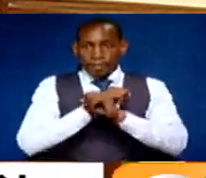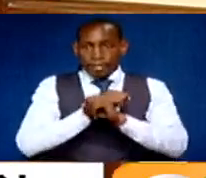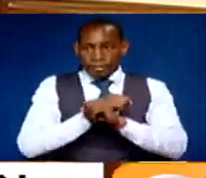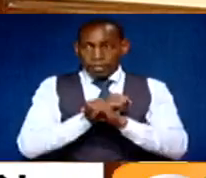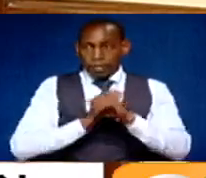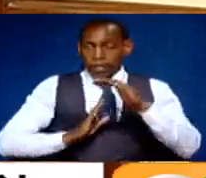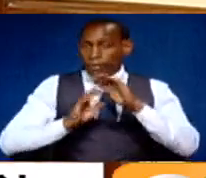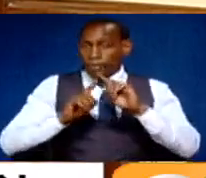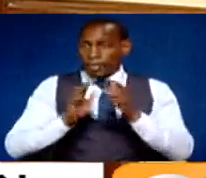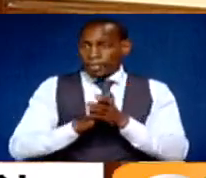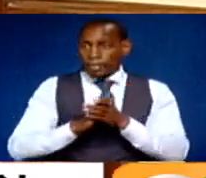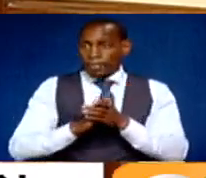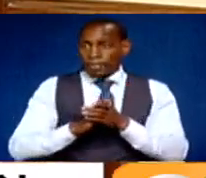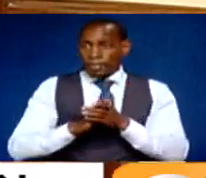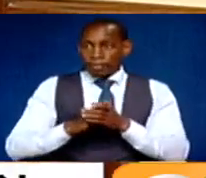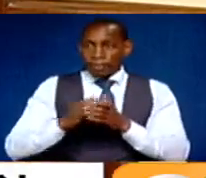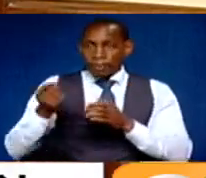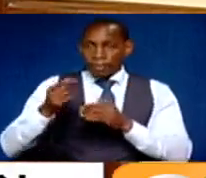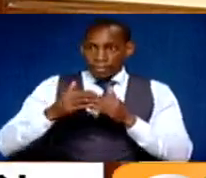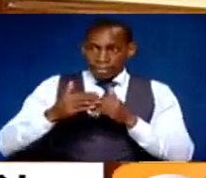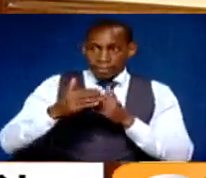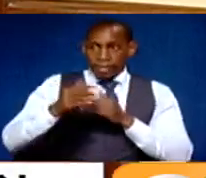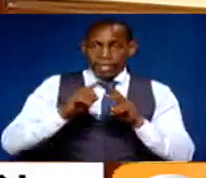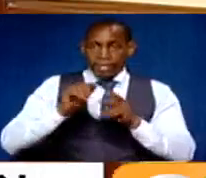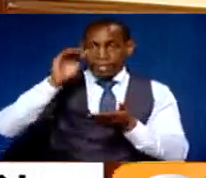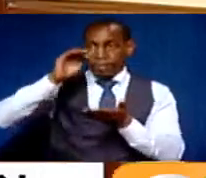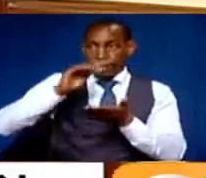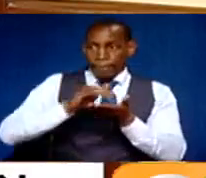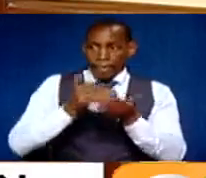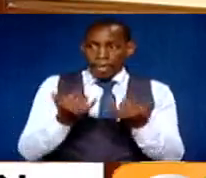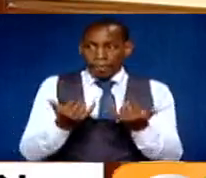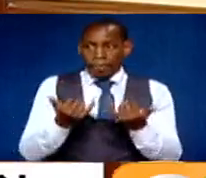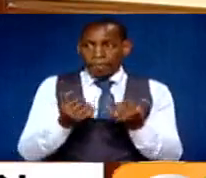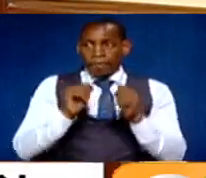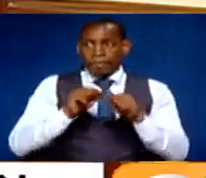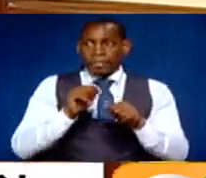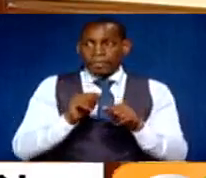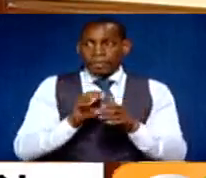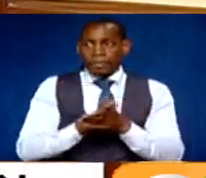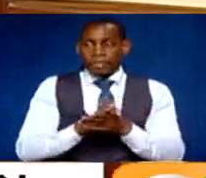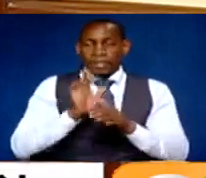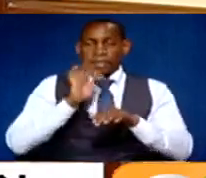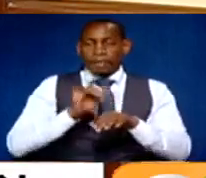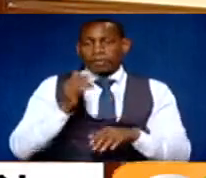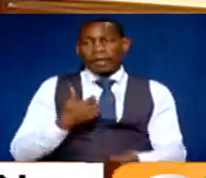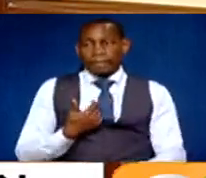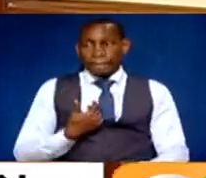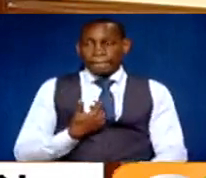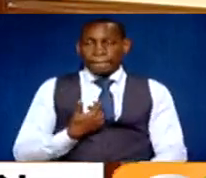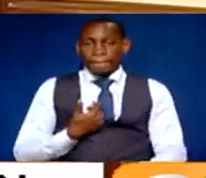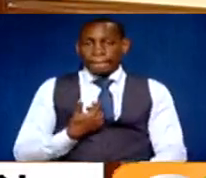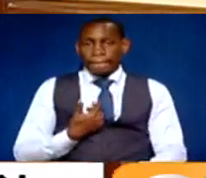highest. But over the next several months, they begin to reduce to a point where you can get another infection. So